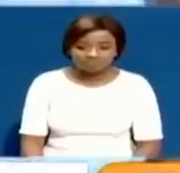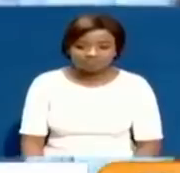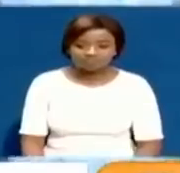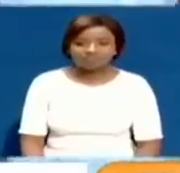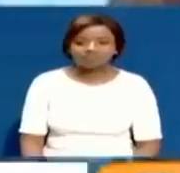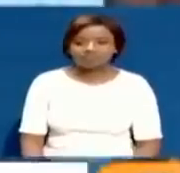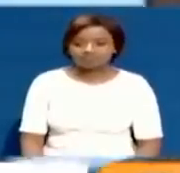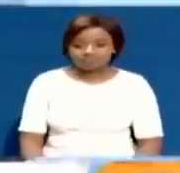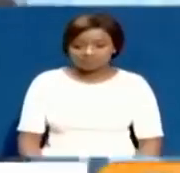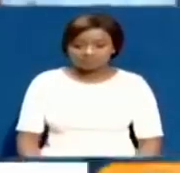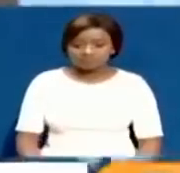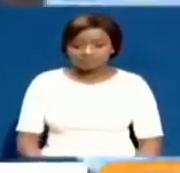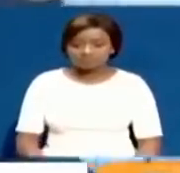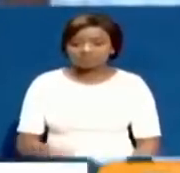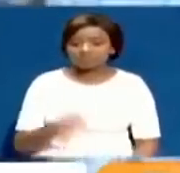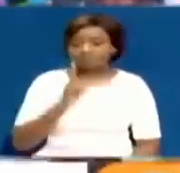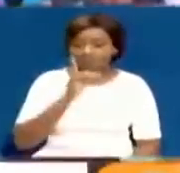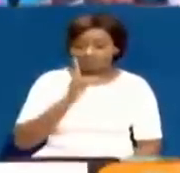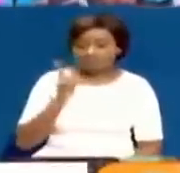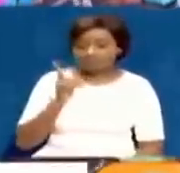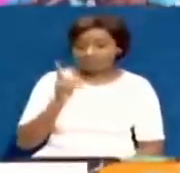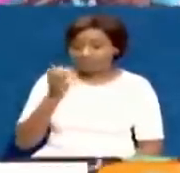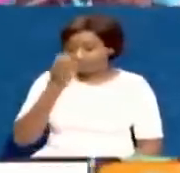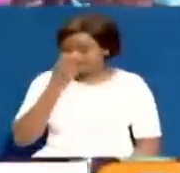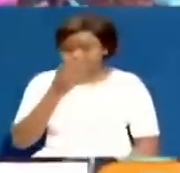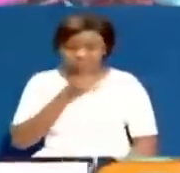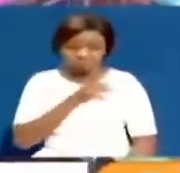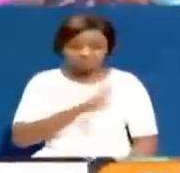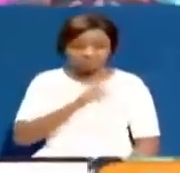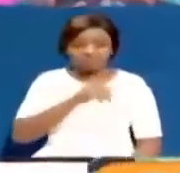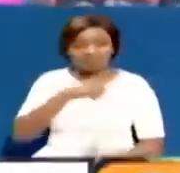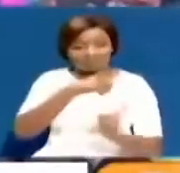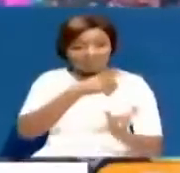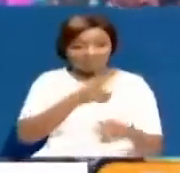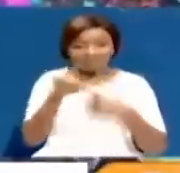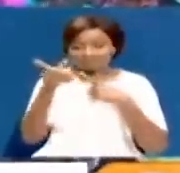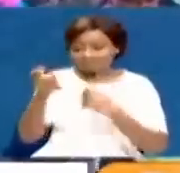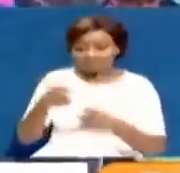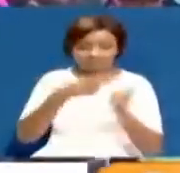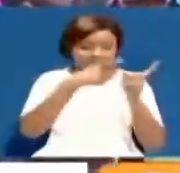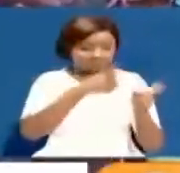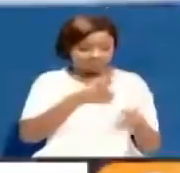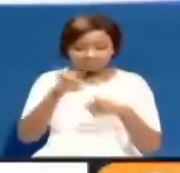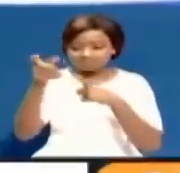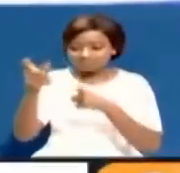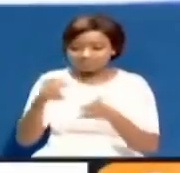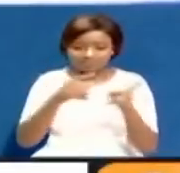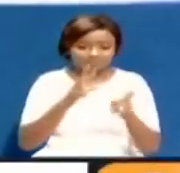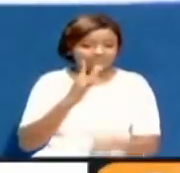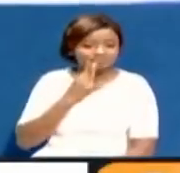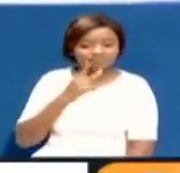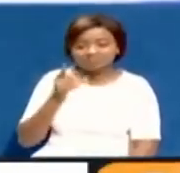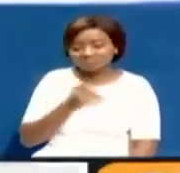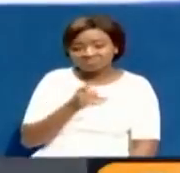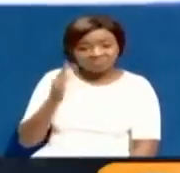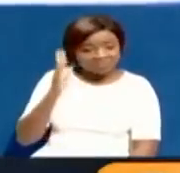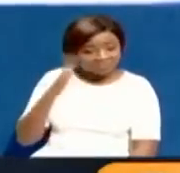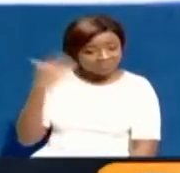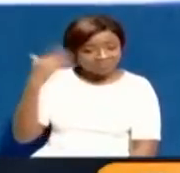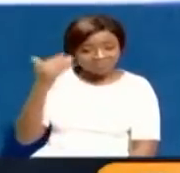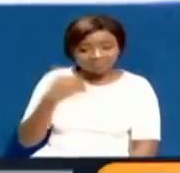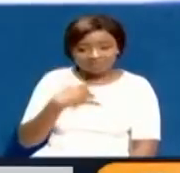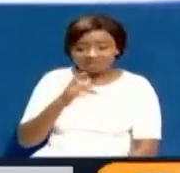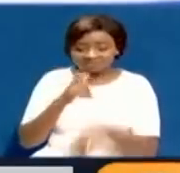The deputy president cast aside his exchanges with the president in recent days to talk up his chances of succeeding his boss. Mkono wasiwasi kweli kwamba